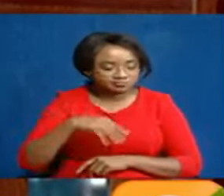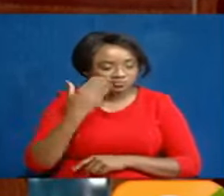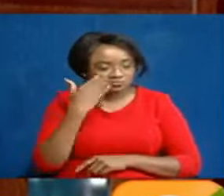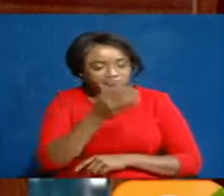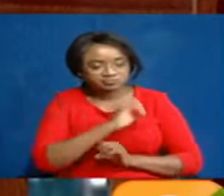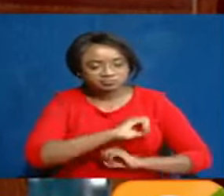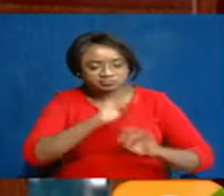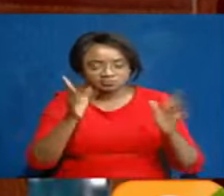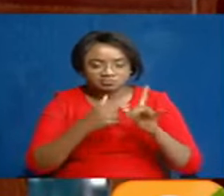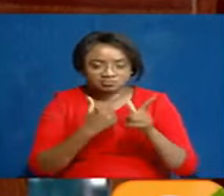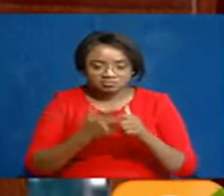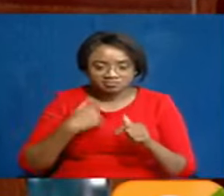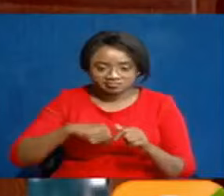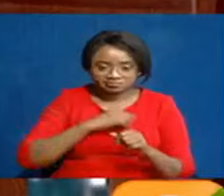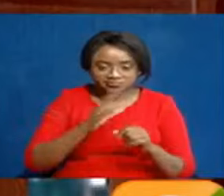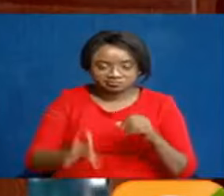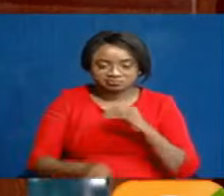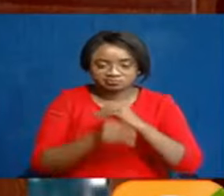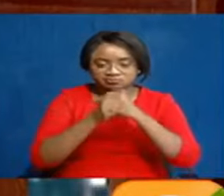then we are seeing